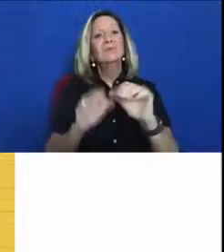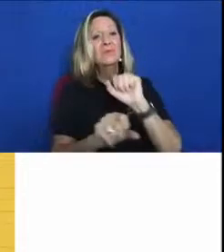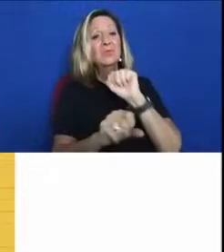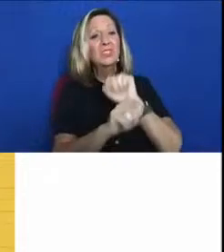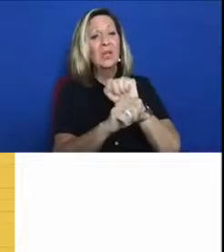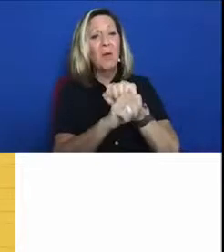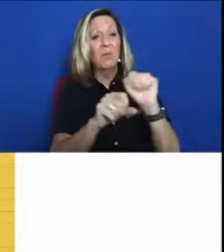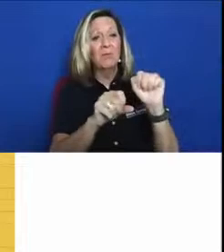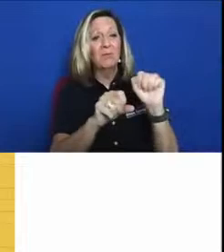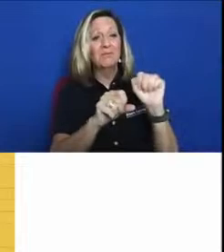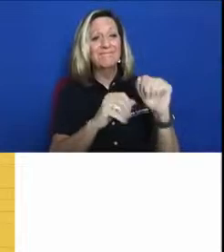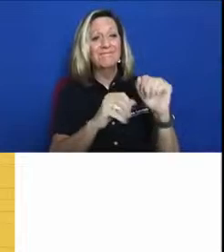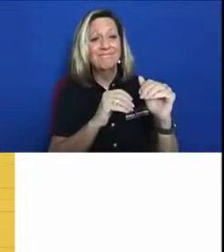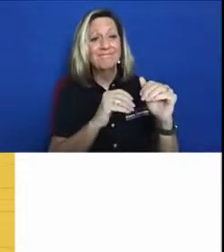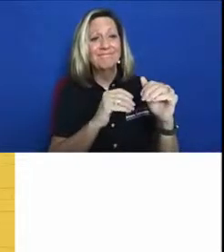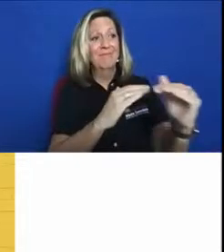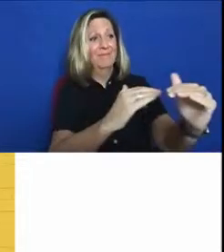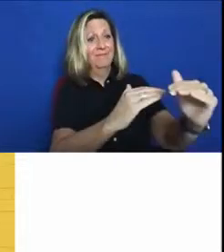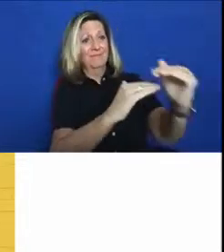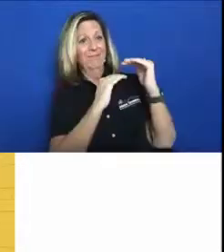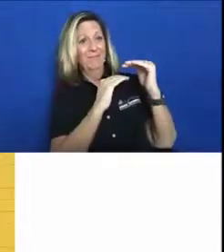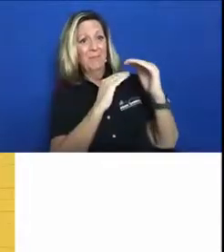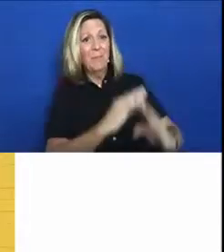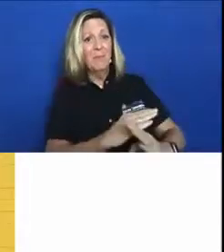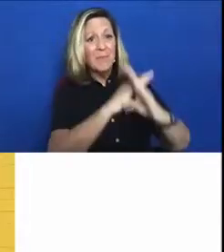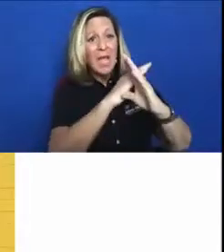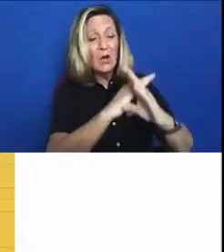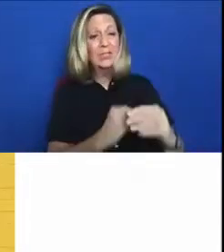Just like you, I have faced